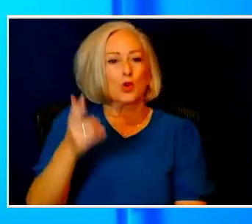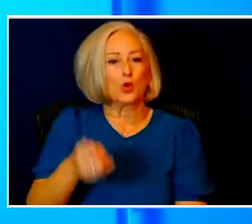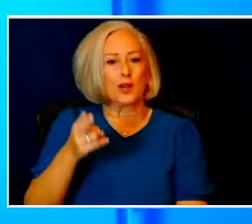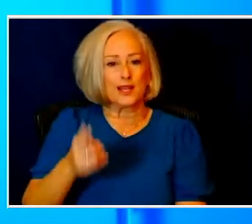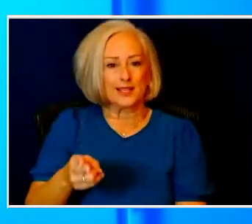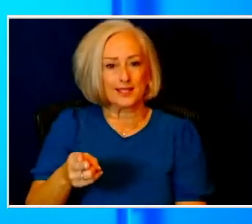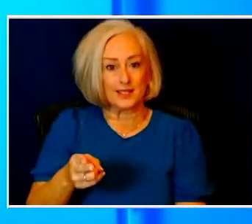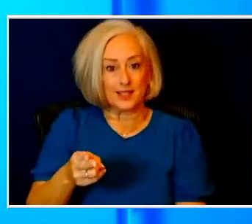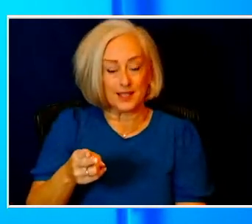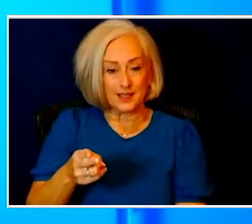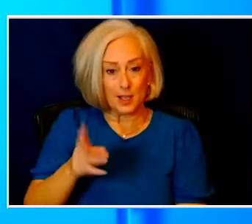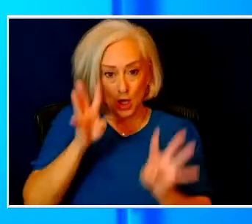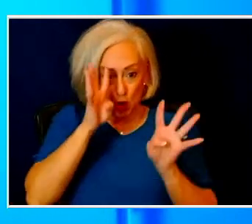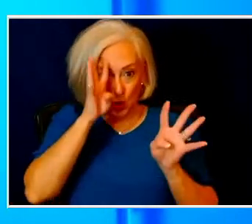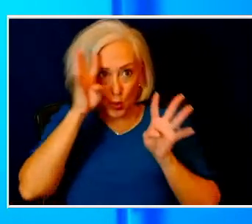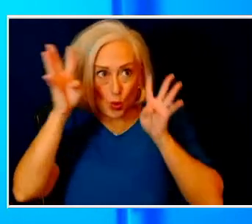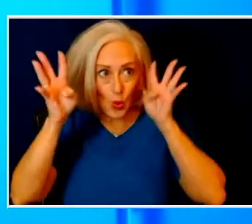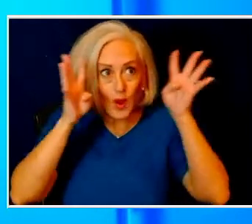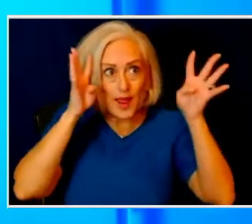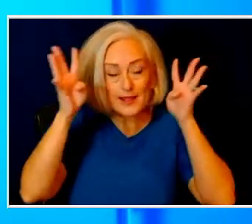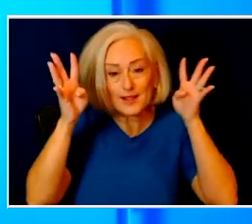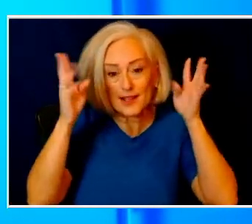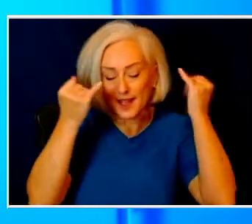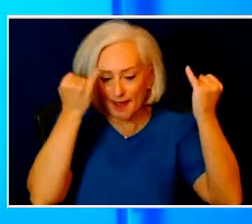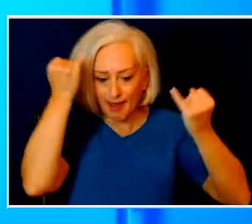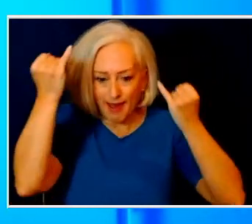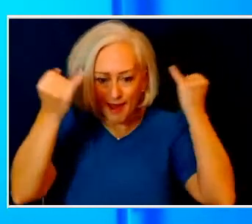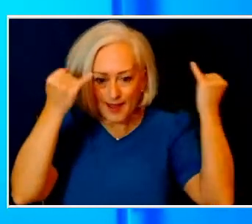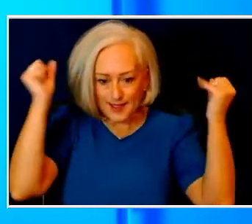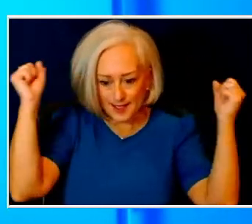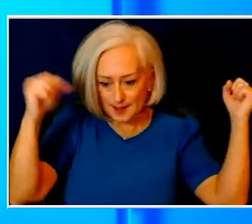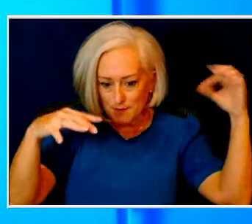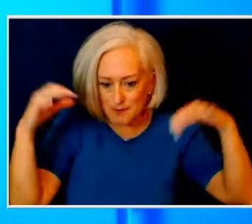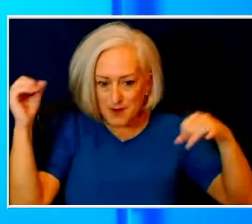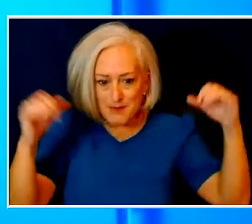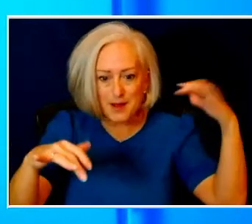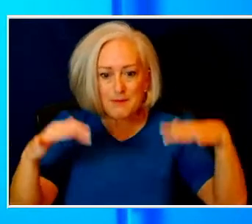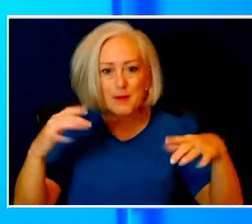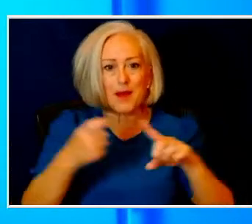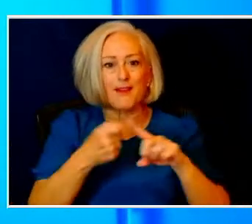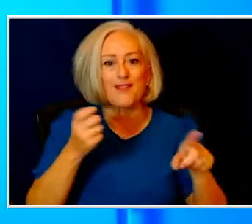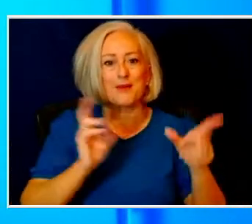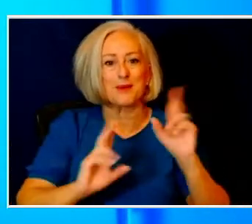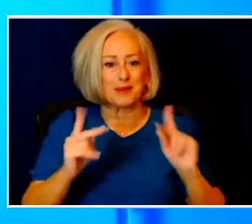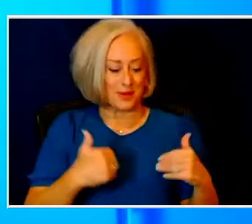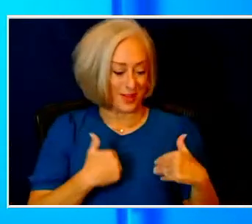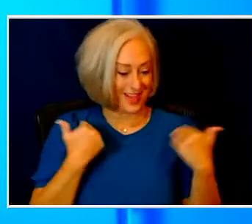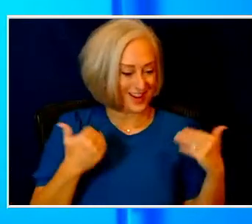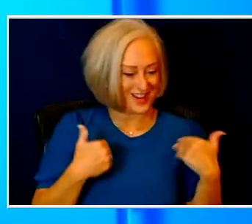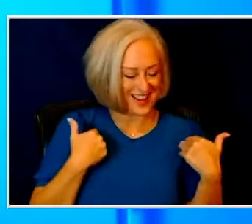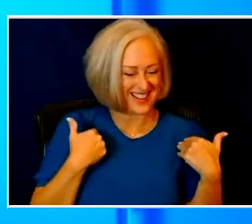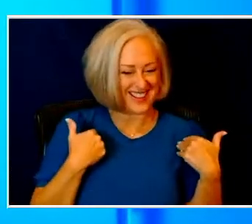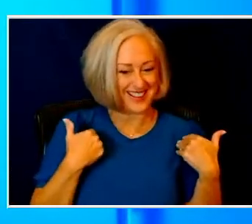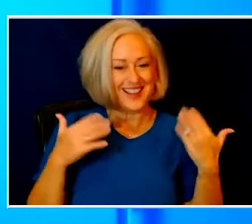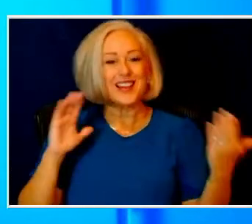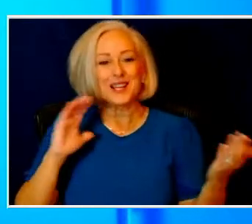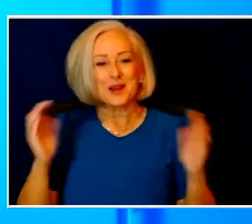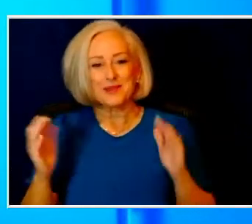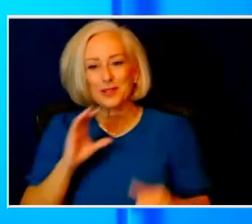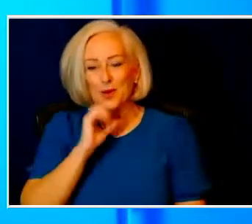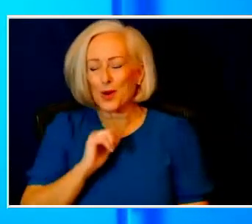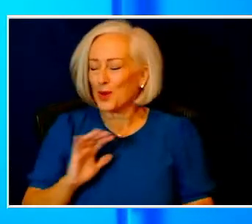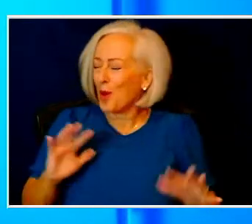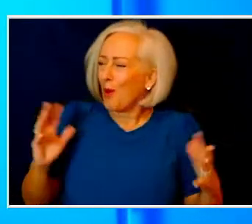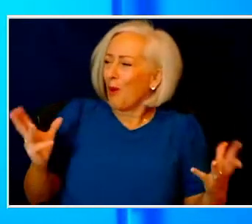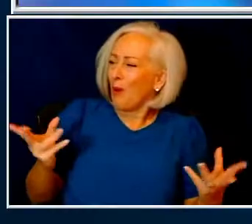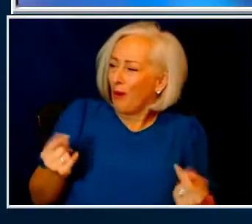and innovative ideas come more easily from people who are young than people who are old. And nurture. Wait a minute. Wait a